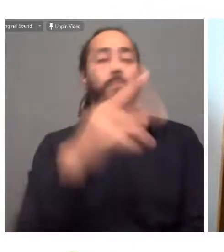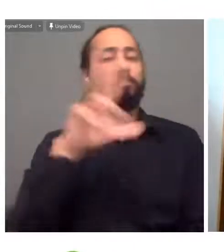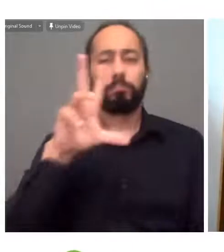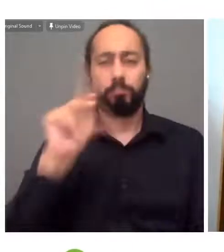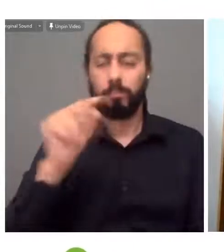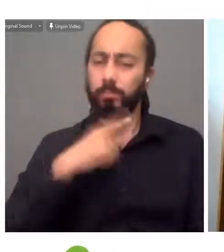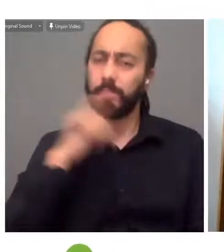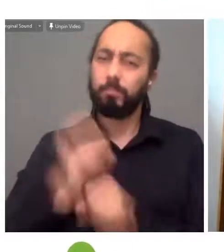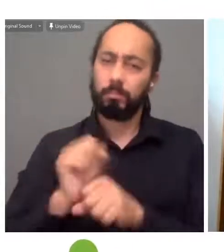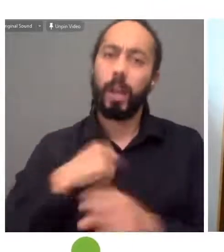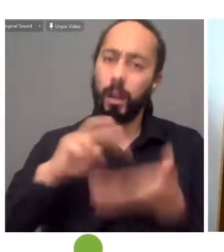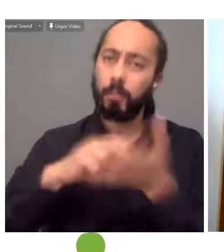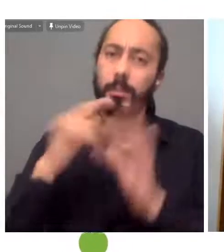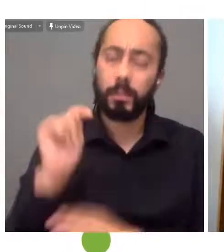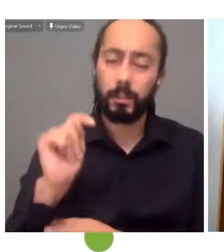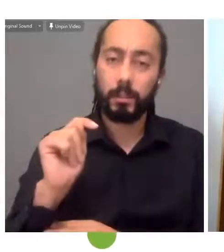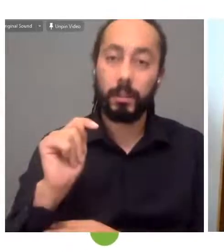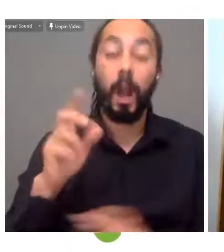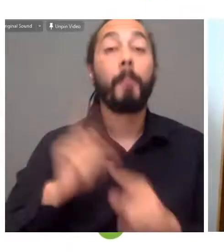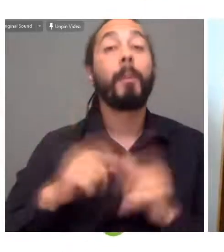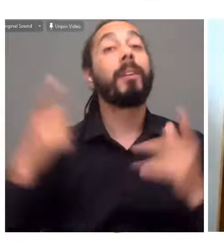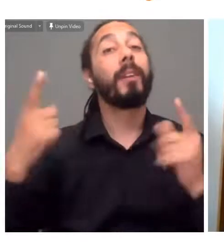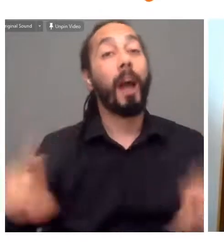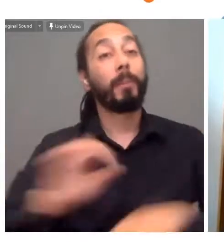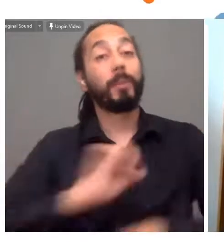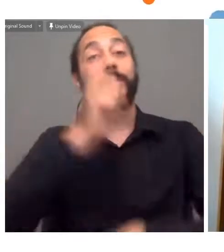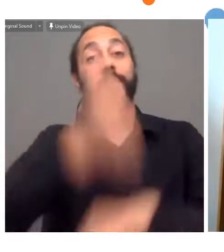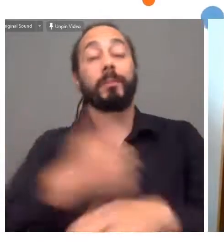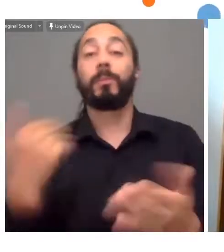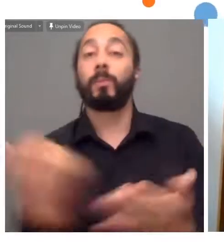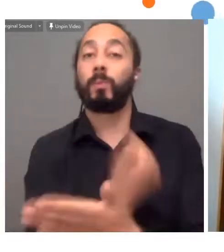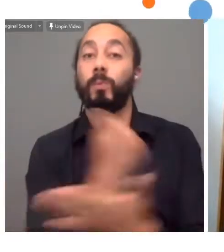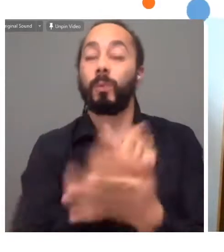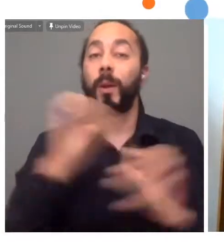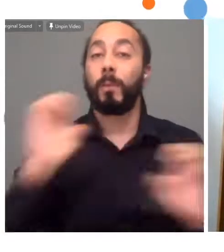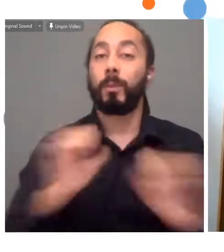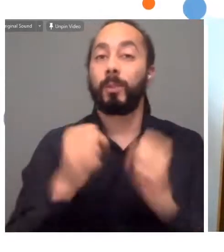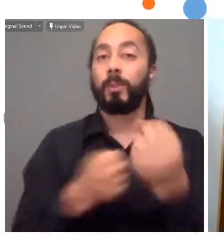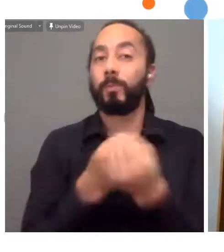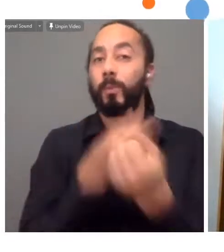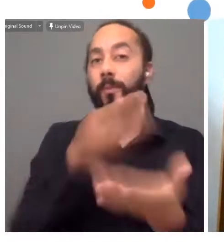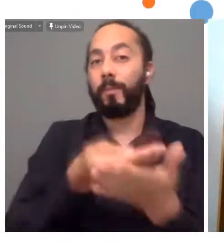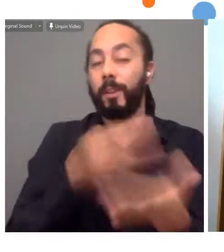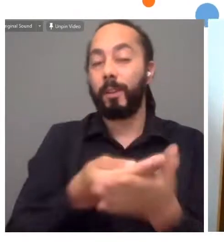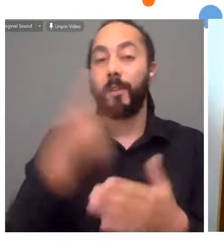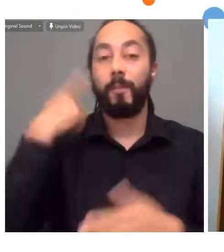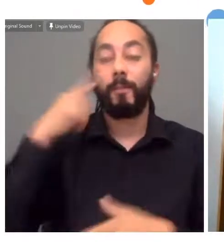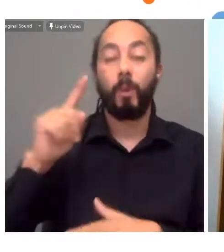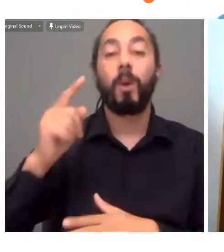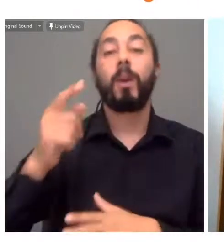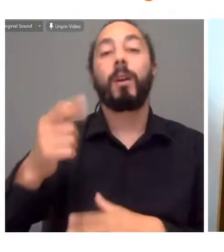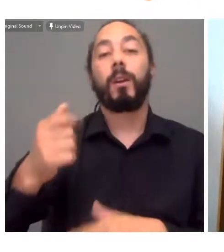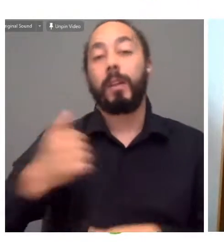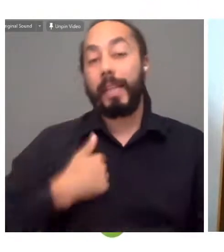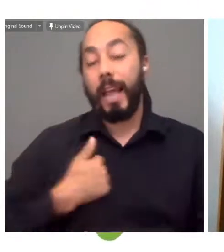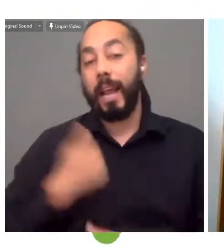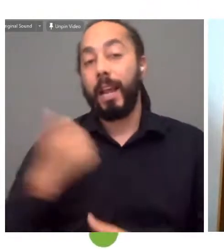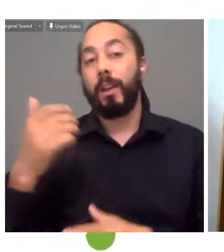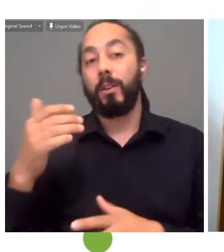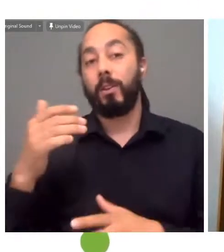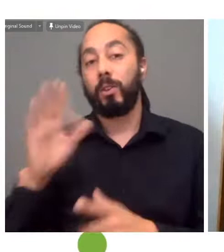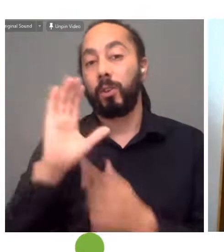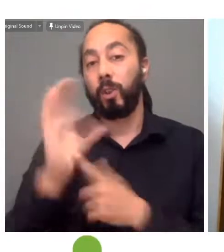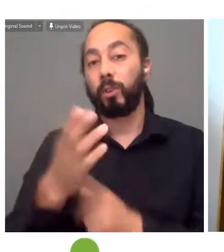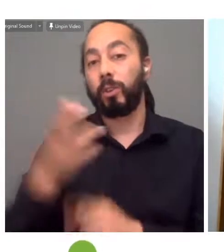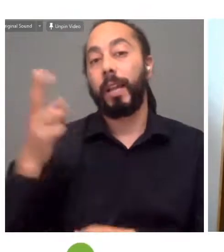support with the new Emergency Support Fund for the Cultural Heritage and Sports Organizations. We set aside nearly 40% of